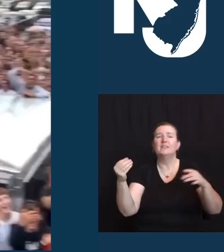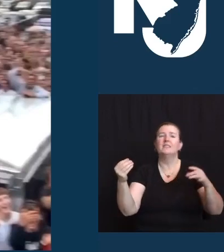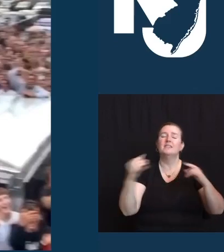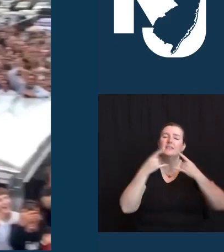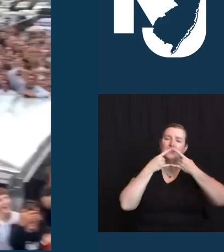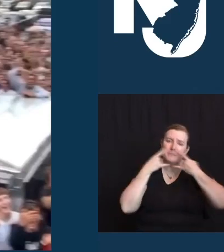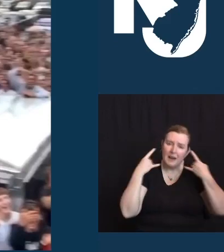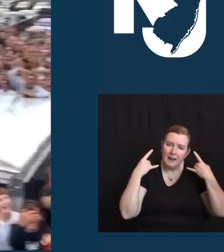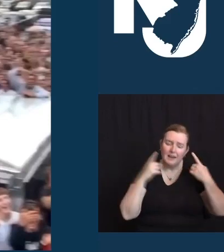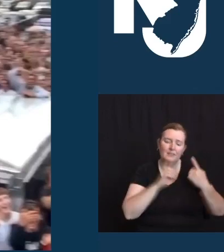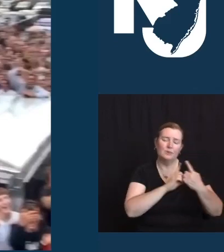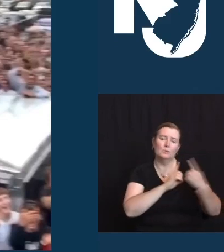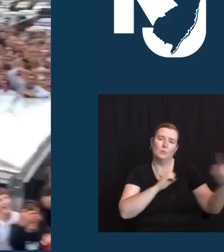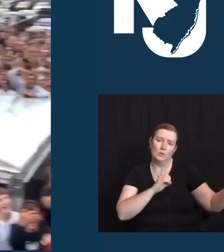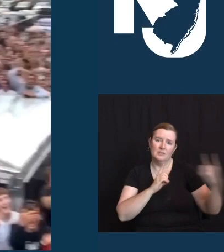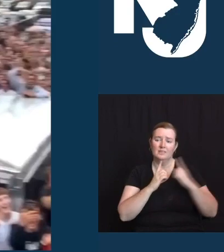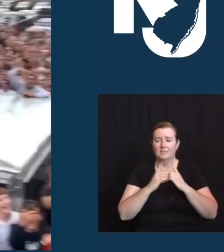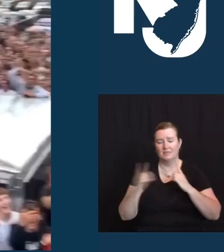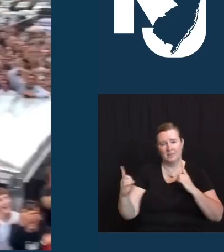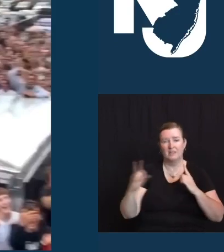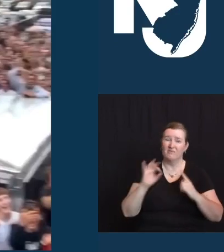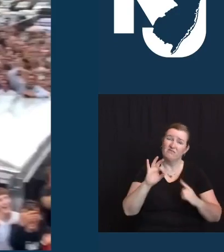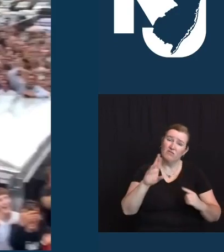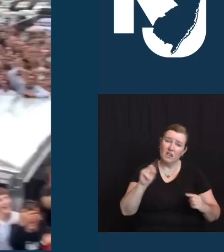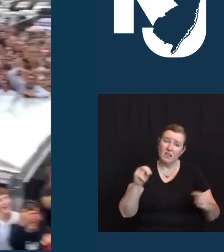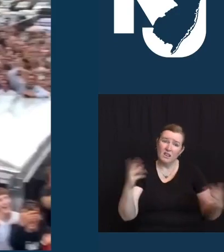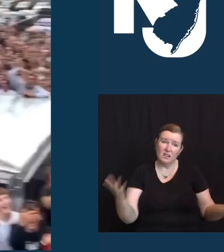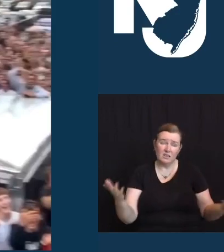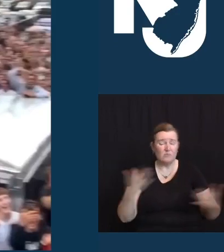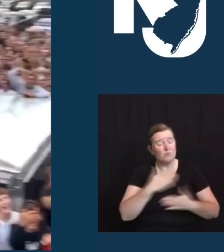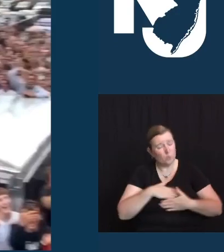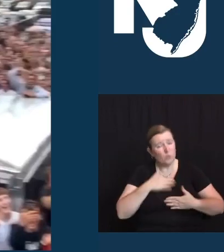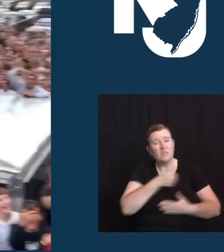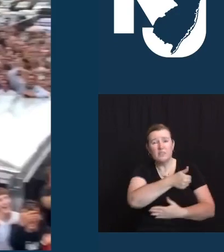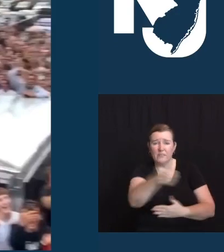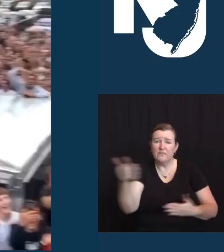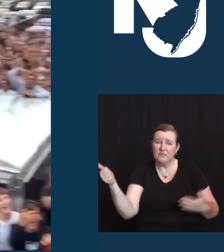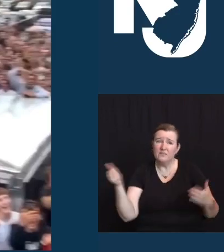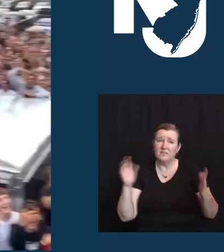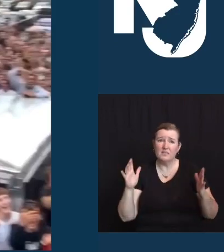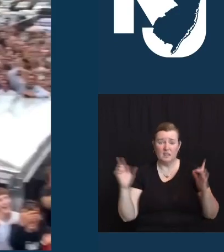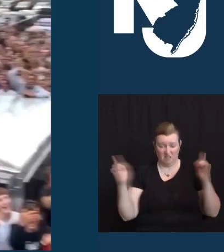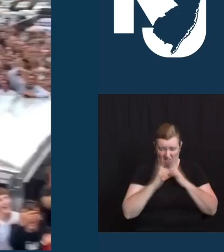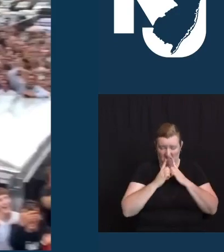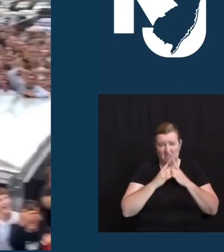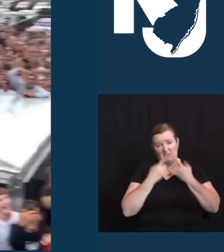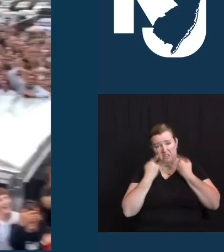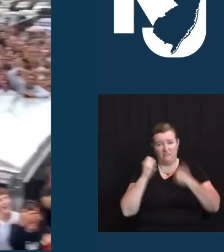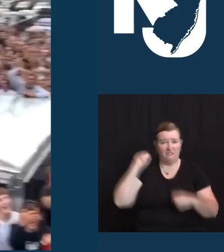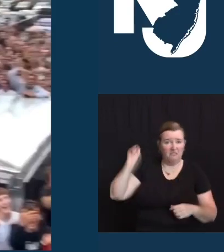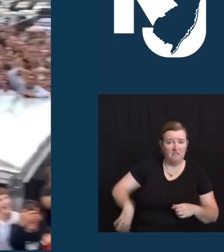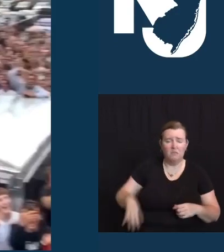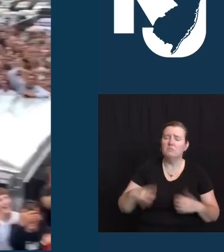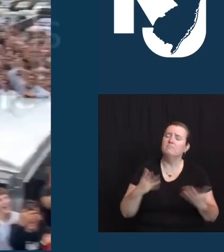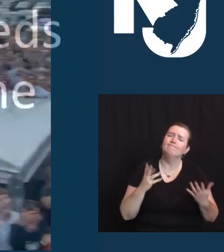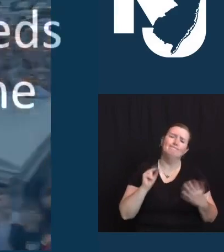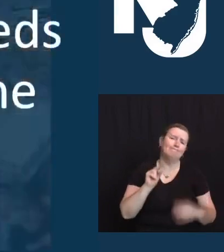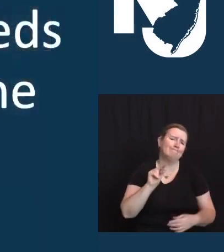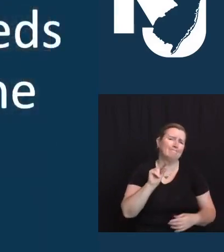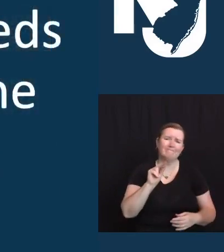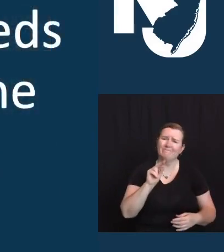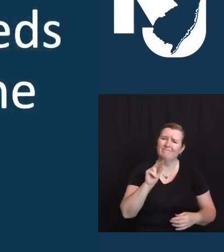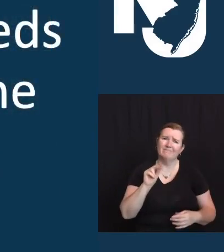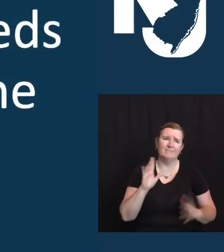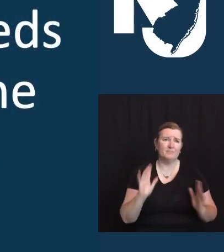we are here. That doesn't mean you can't have a good time, but we can't see more of that. Okay, moving back to